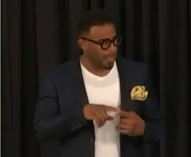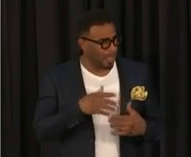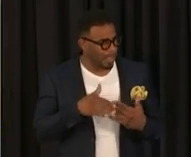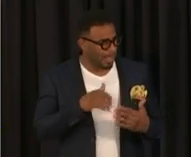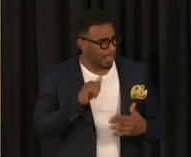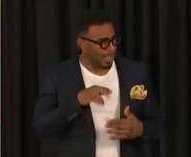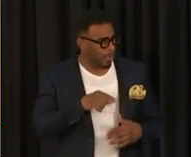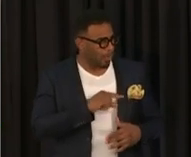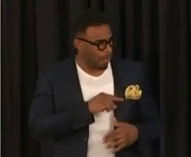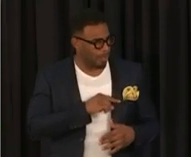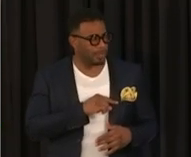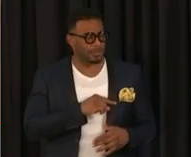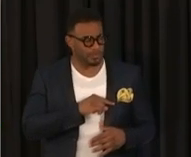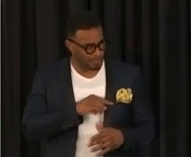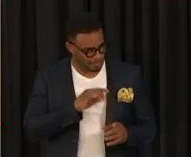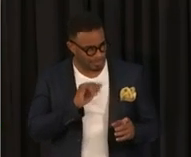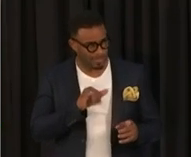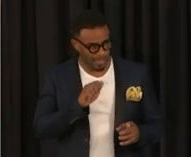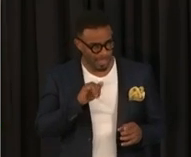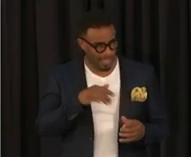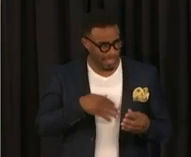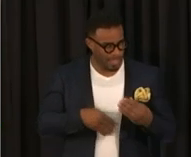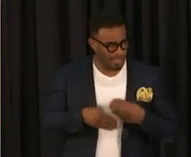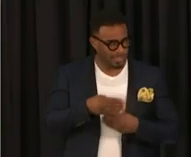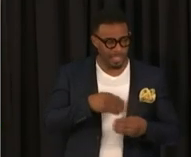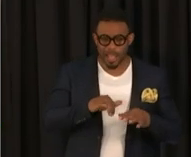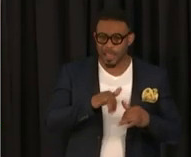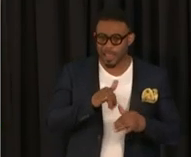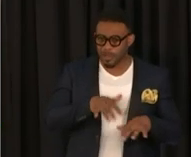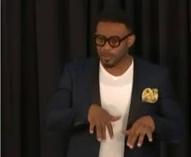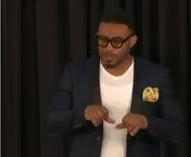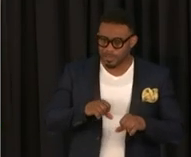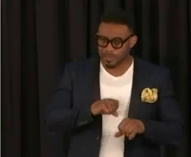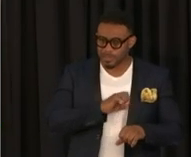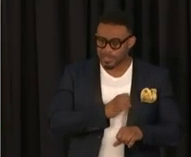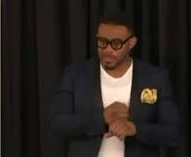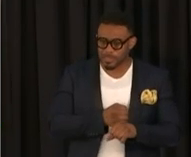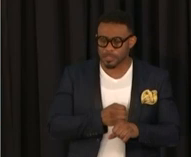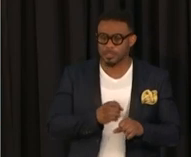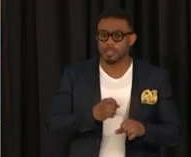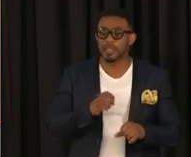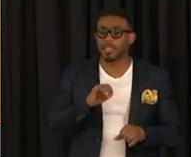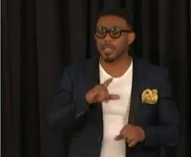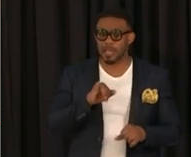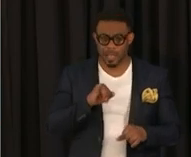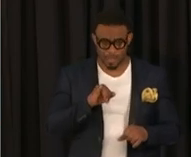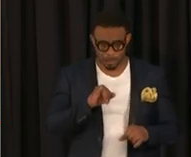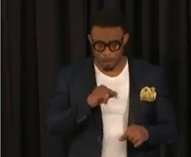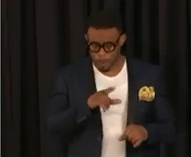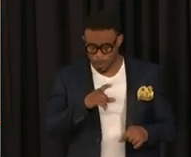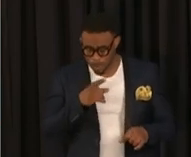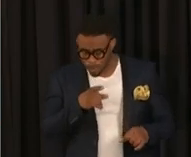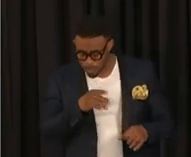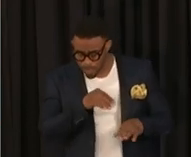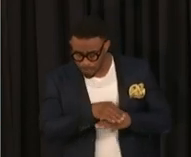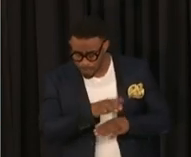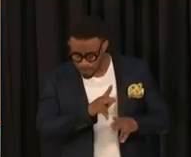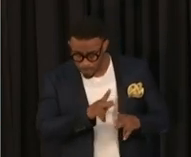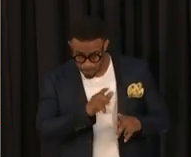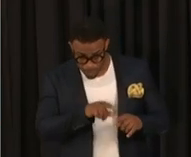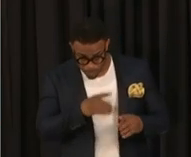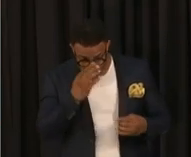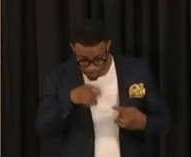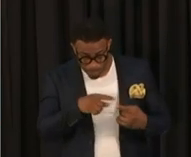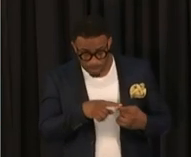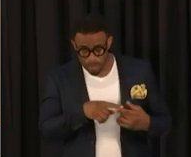about sort of the air quality and that air exchange and how that will take energy to do. So Eli, I don't know, what do you advise folks